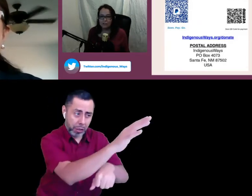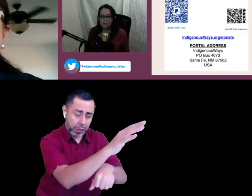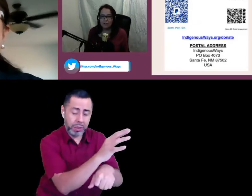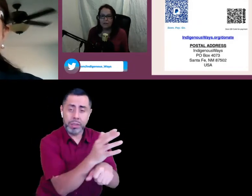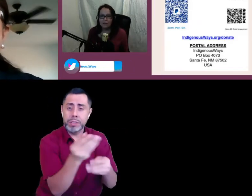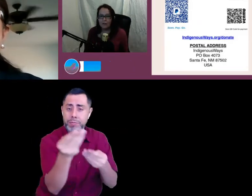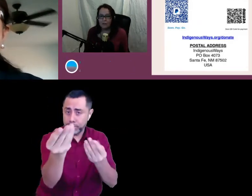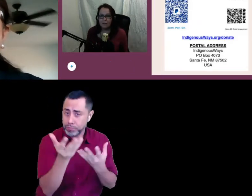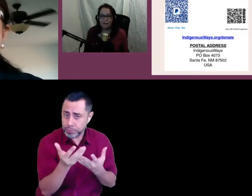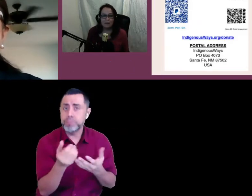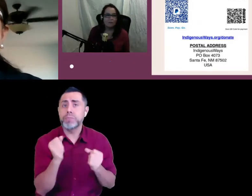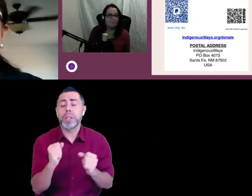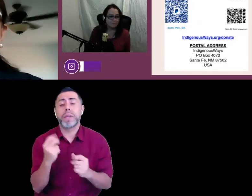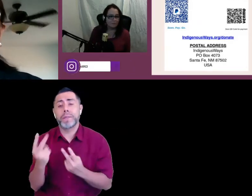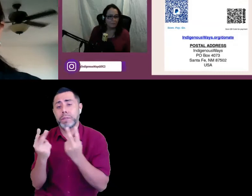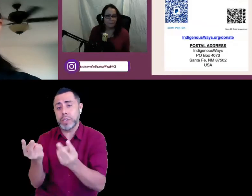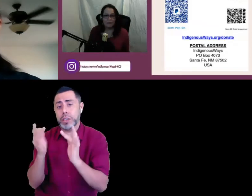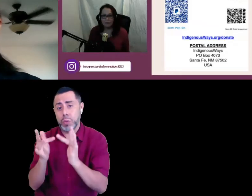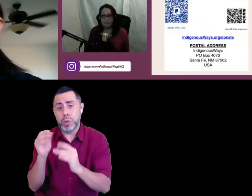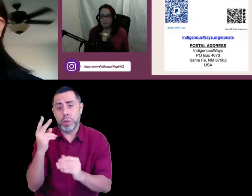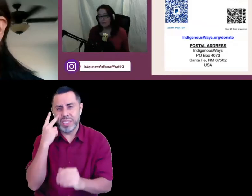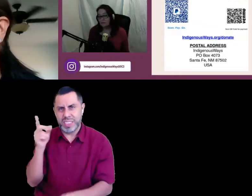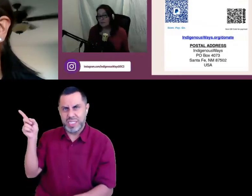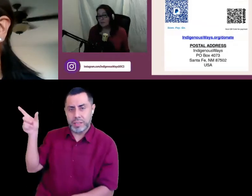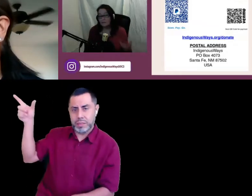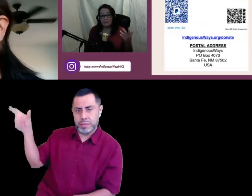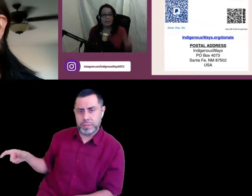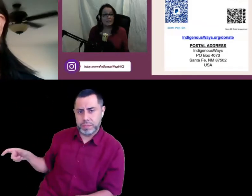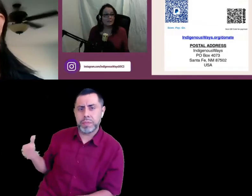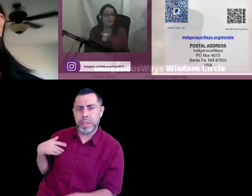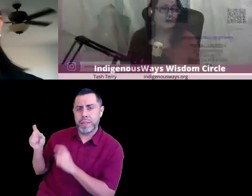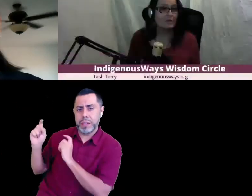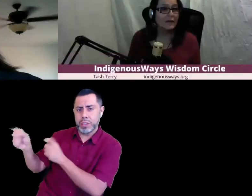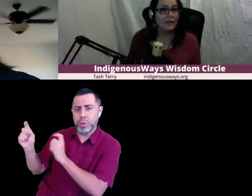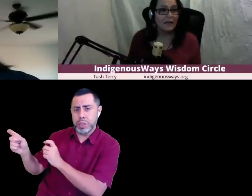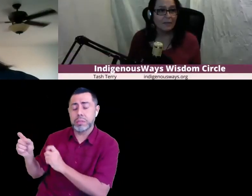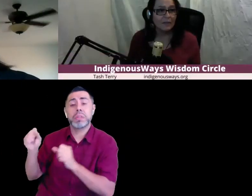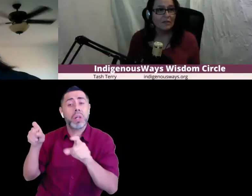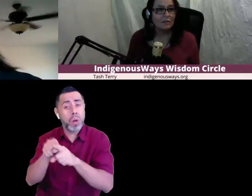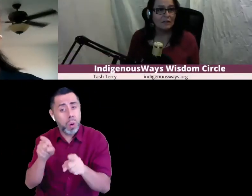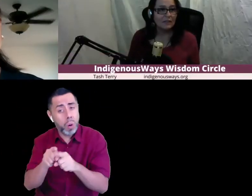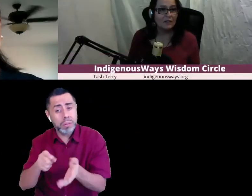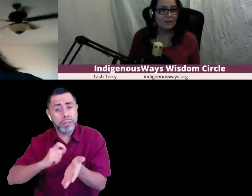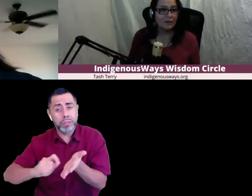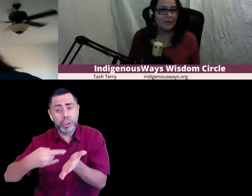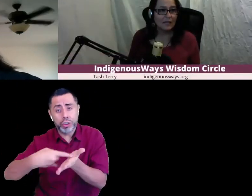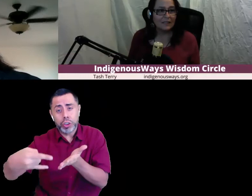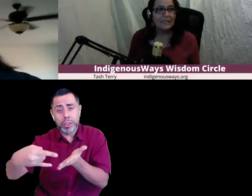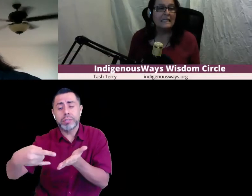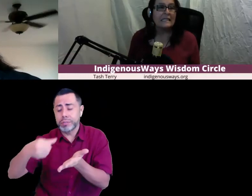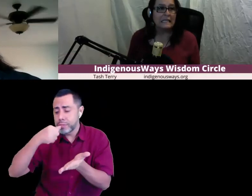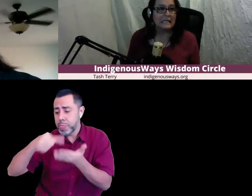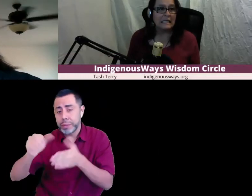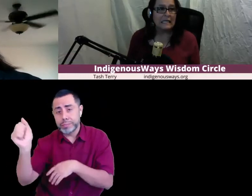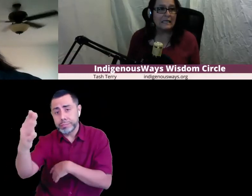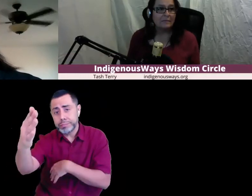donation PayPal, or you can send a check in if you'd like. We've had that happen too, and that's also very nice.